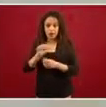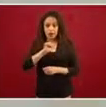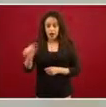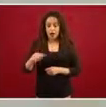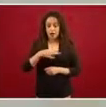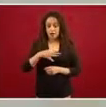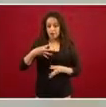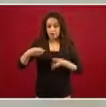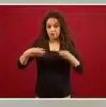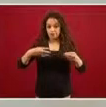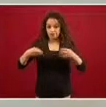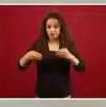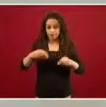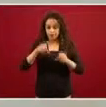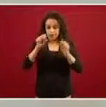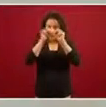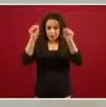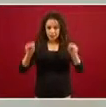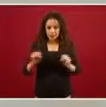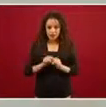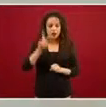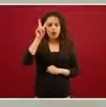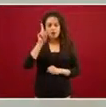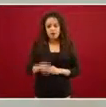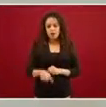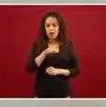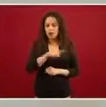the national system